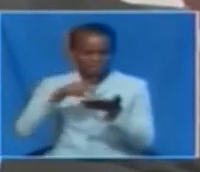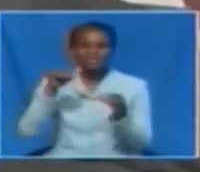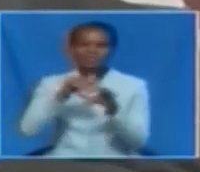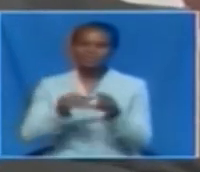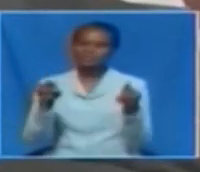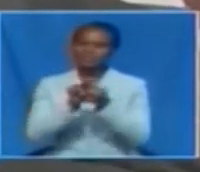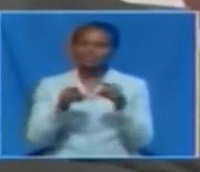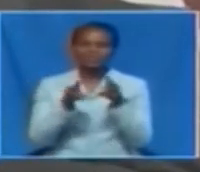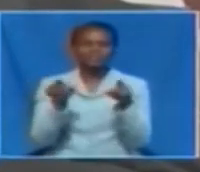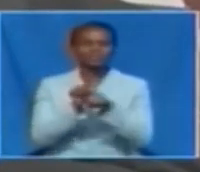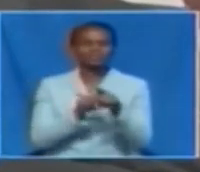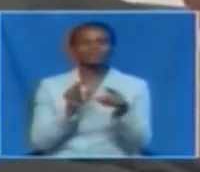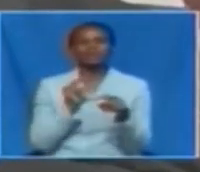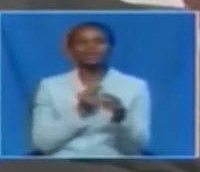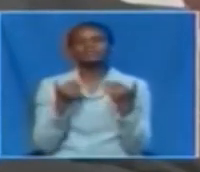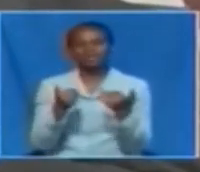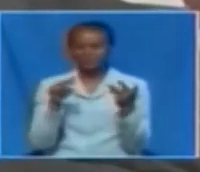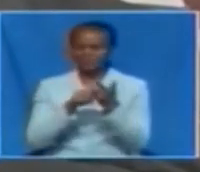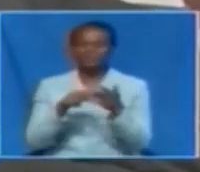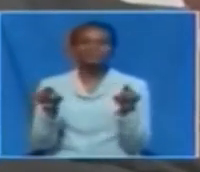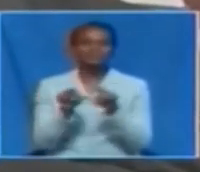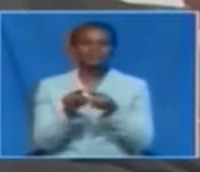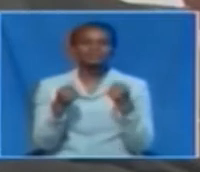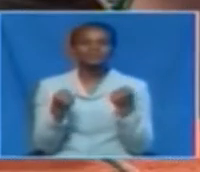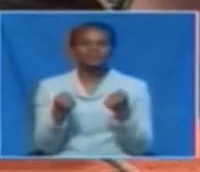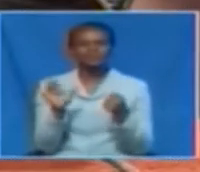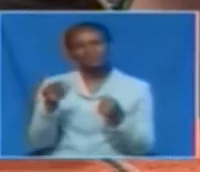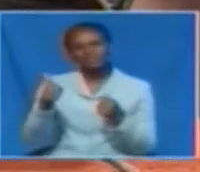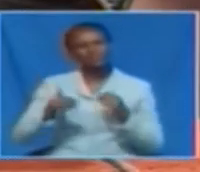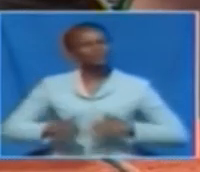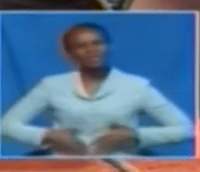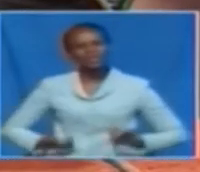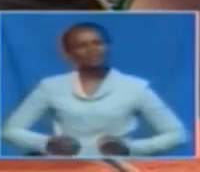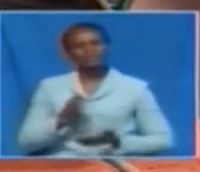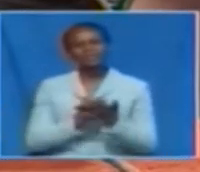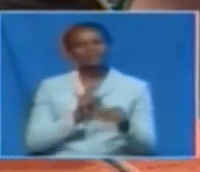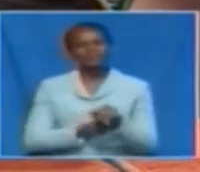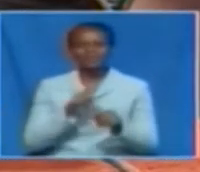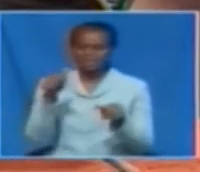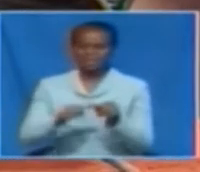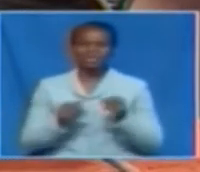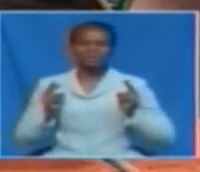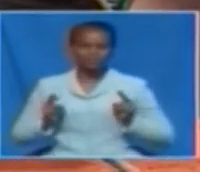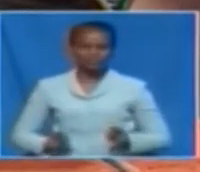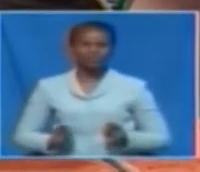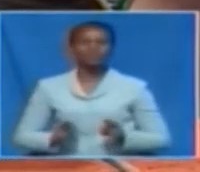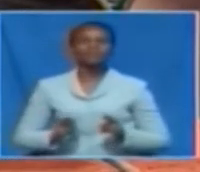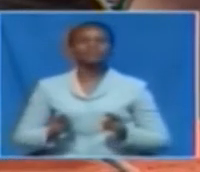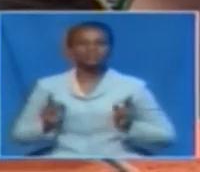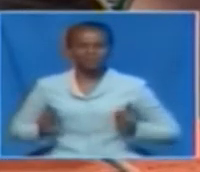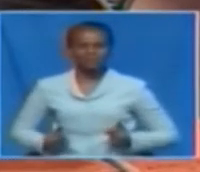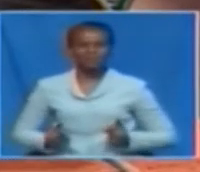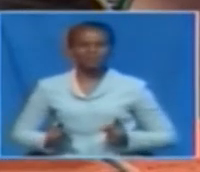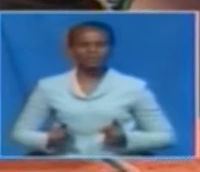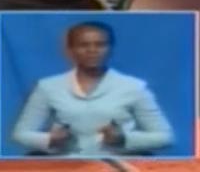we are where we are today because of resilience. Do you sometimes feel like giving up? Every human being faces those moments. One